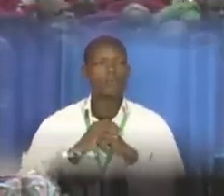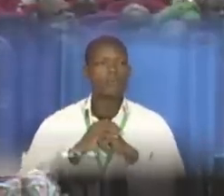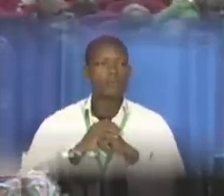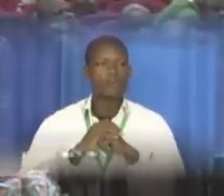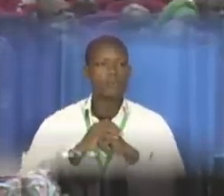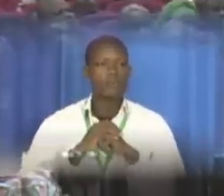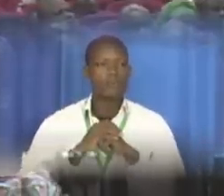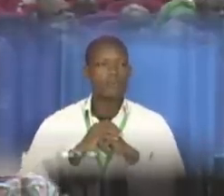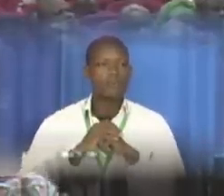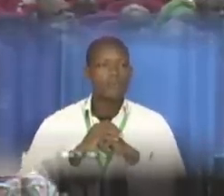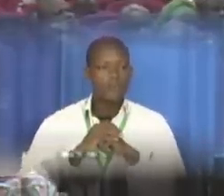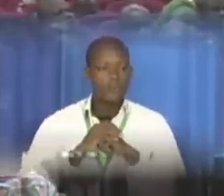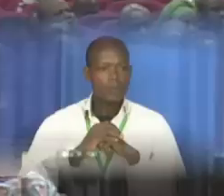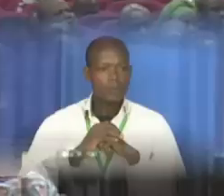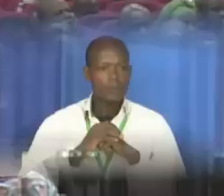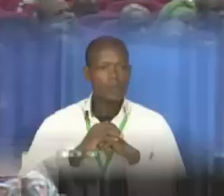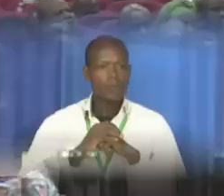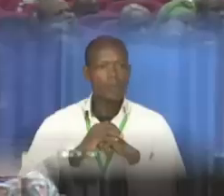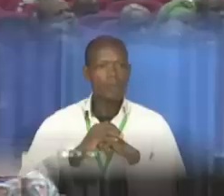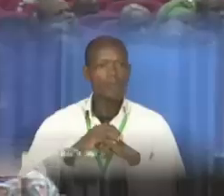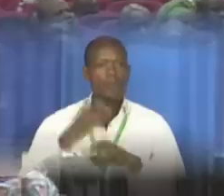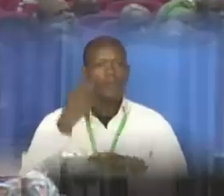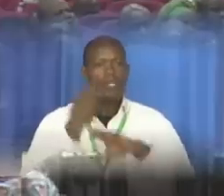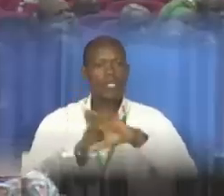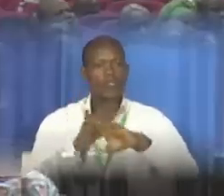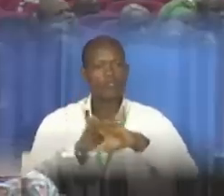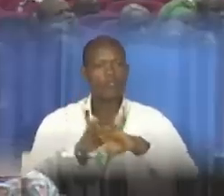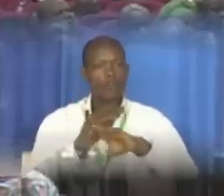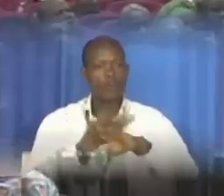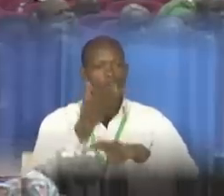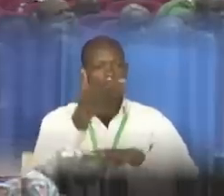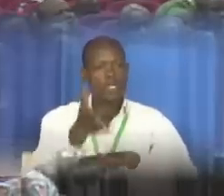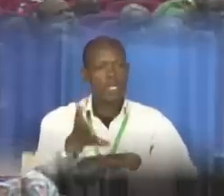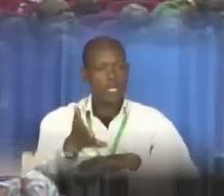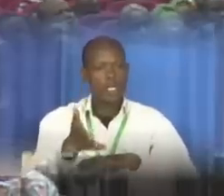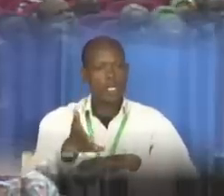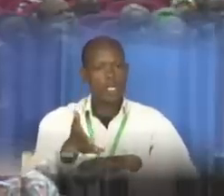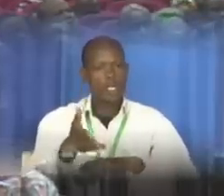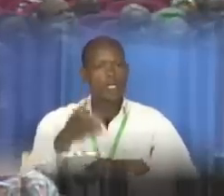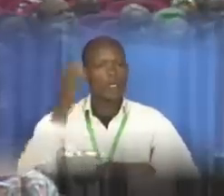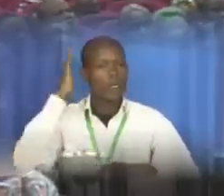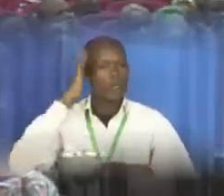On the individual level, he said it will be a year of joy,